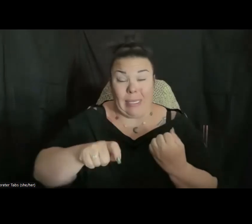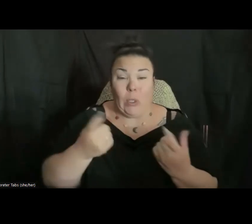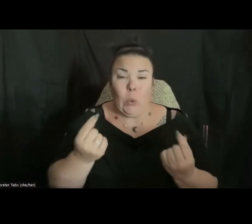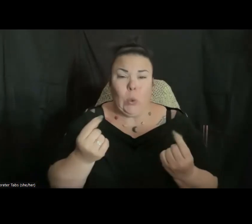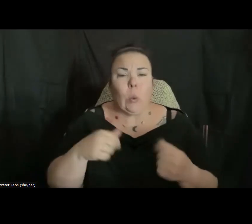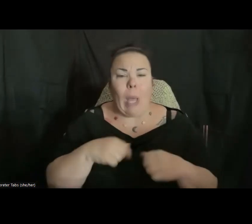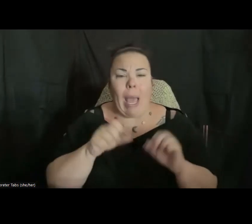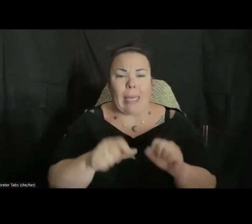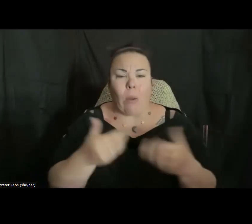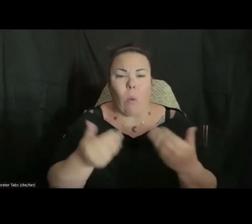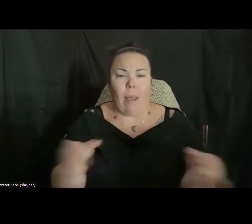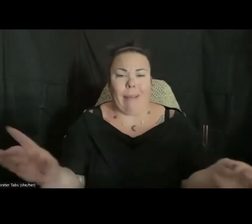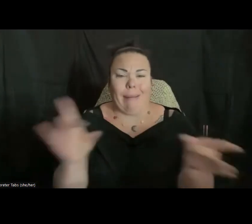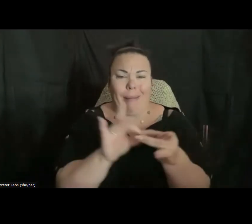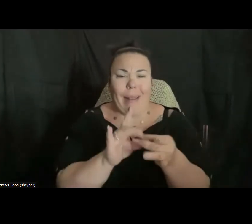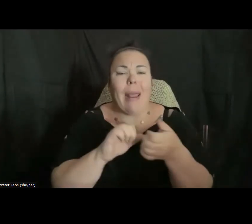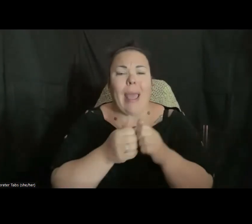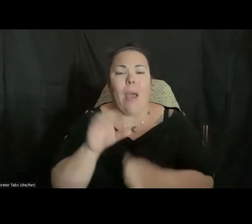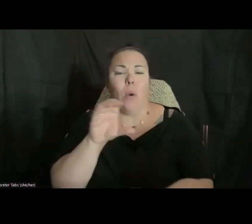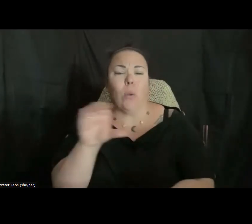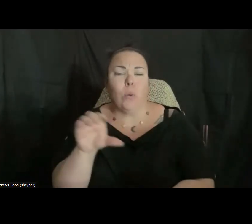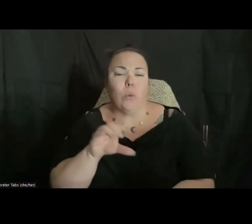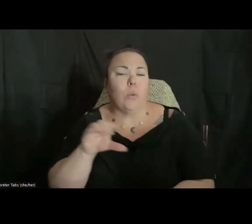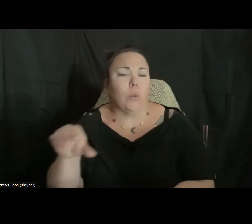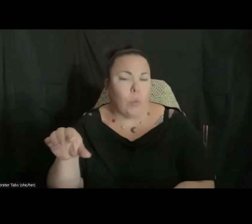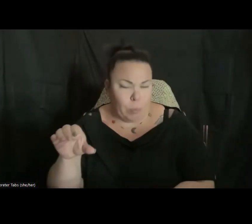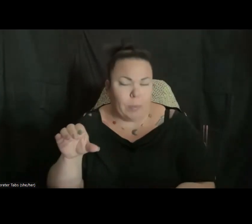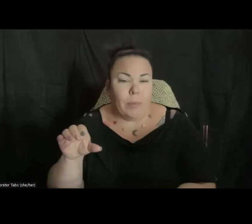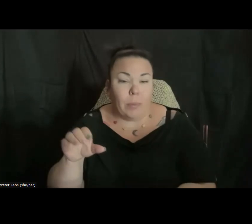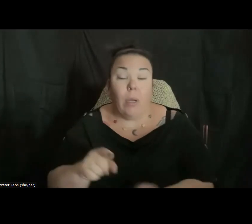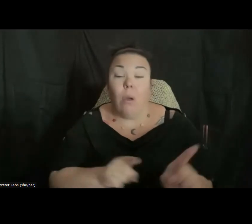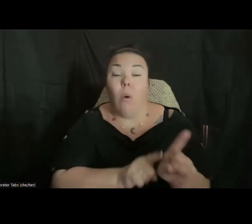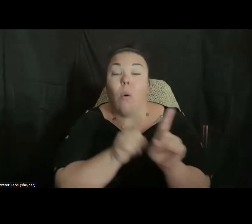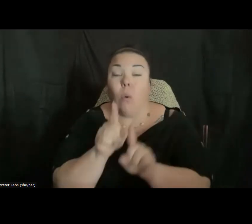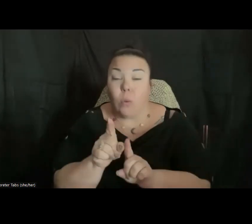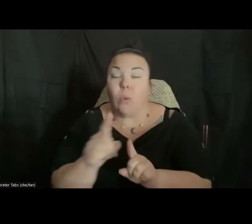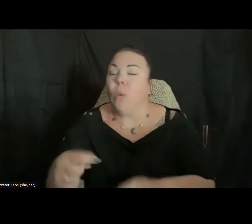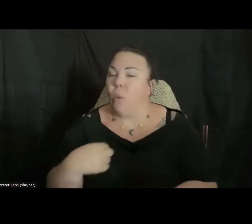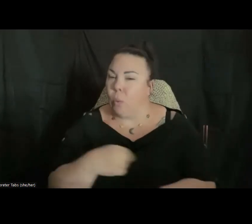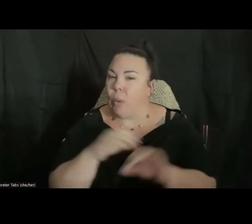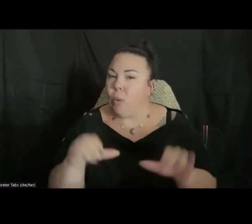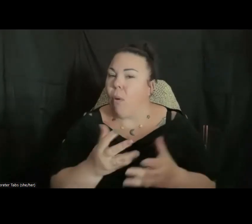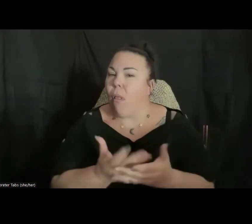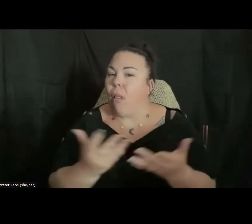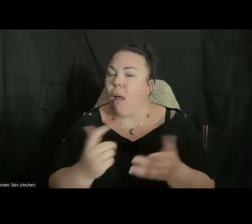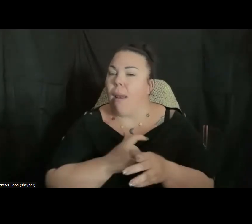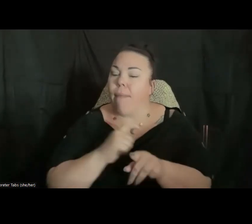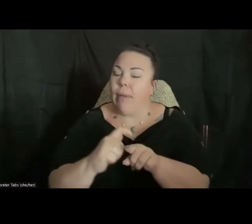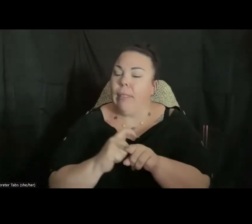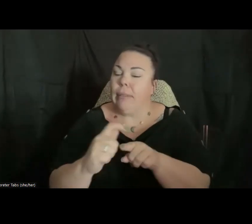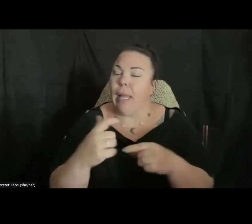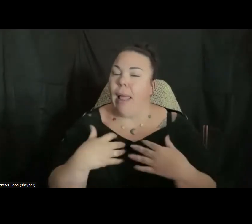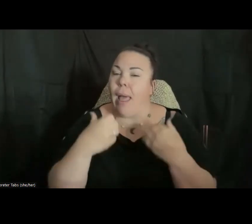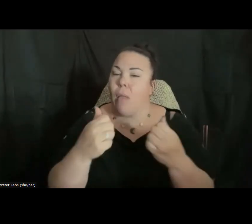Zoom to that patient on the mobile clinic. We also do a lot of telehealth with our primary care services.